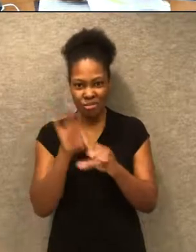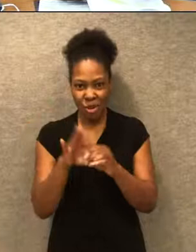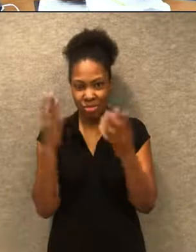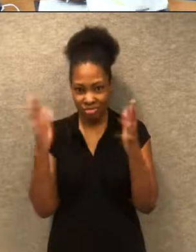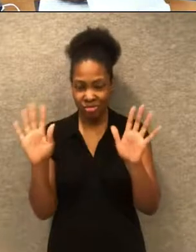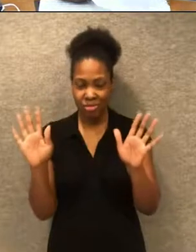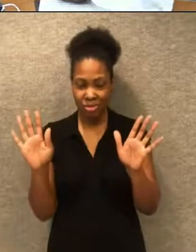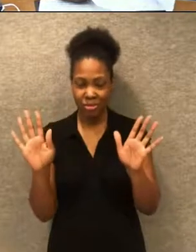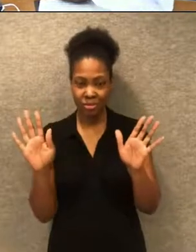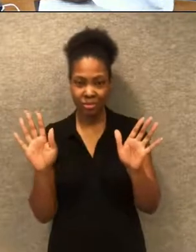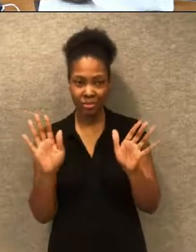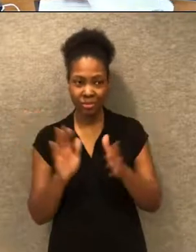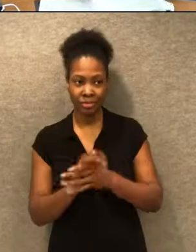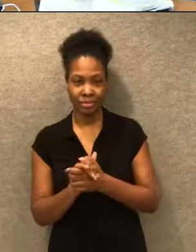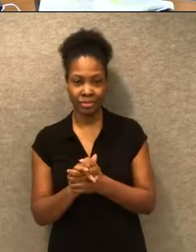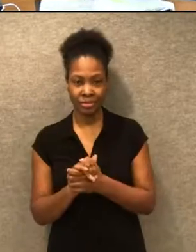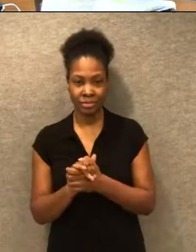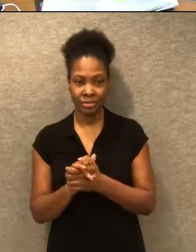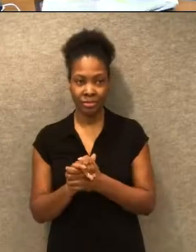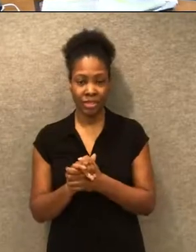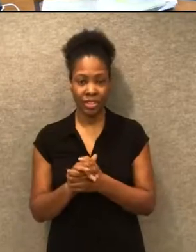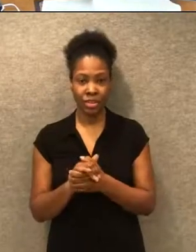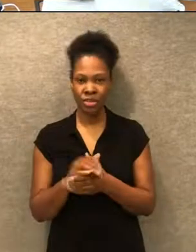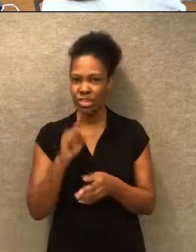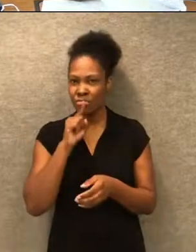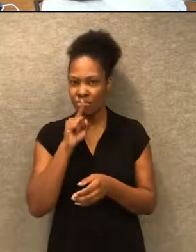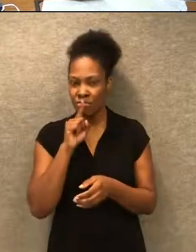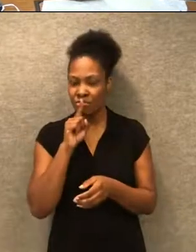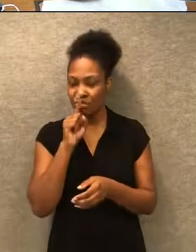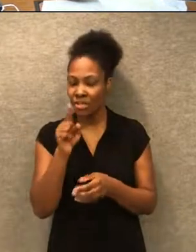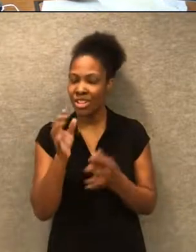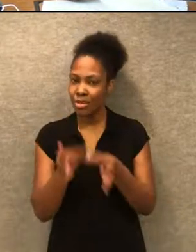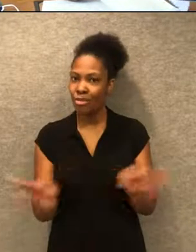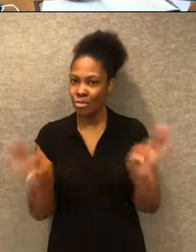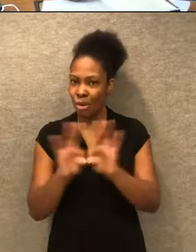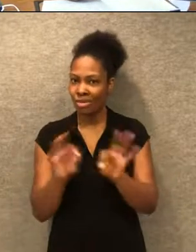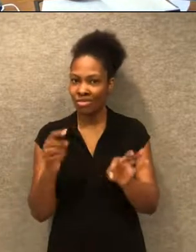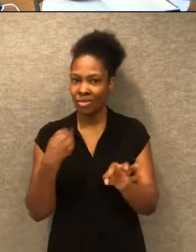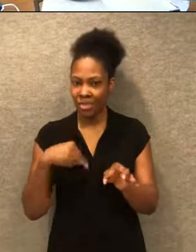important that we stand up and be counted. Yes, yes, it's important.